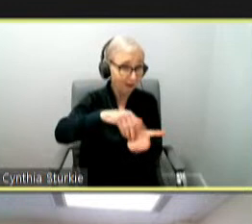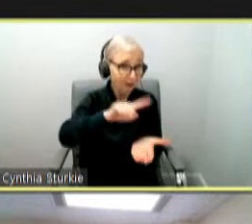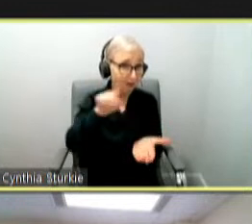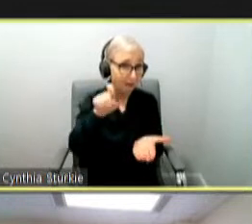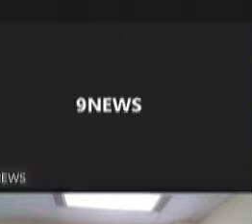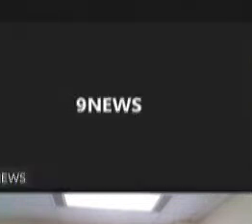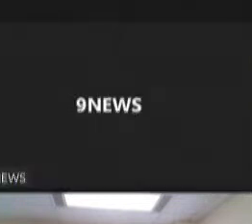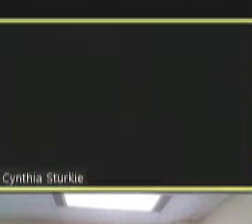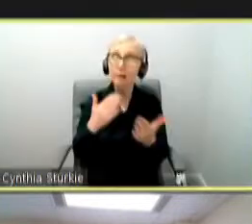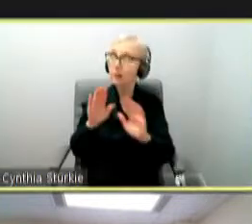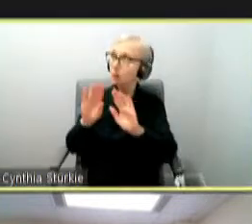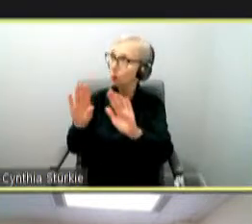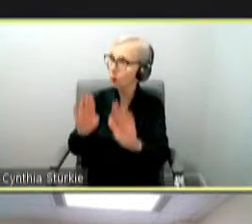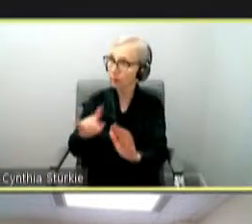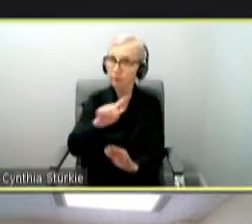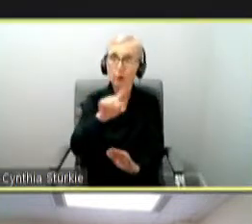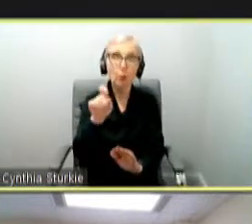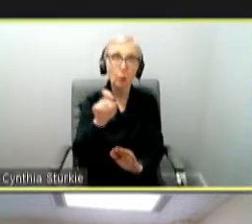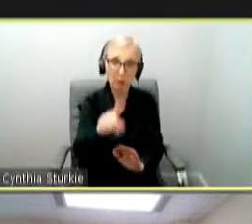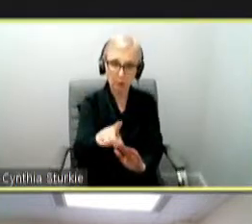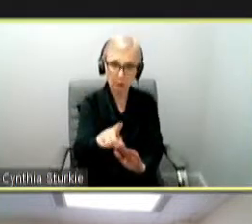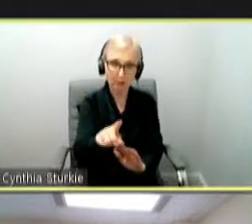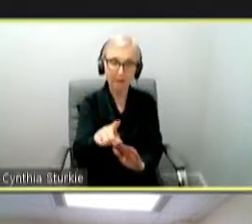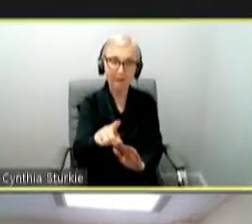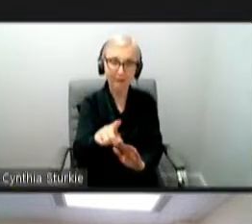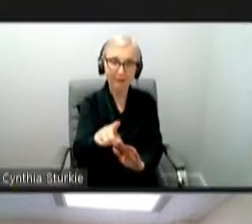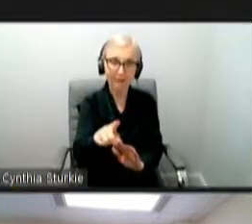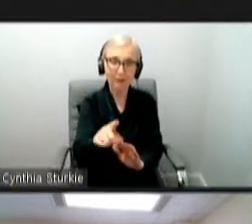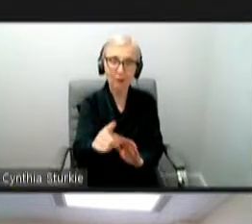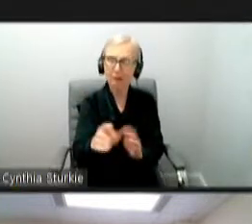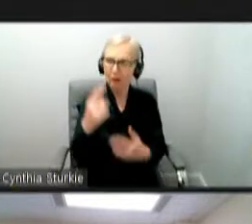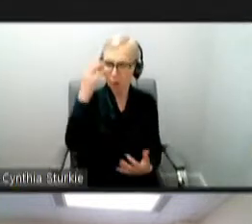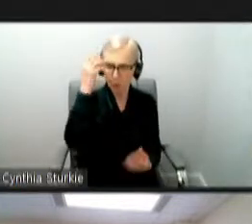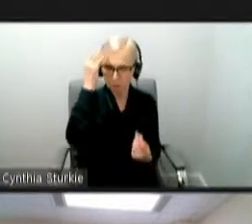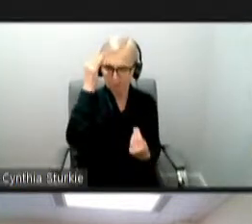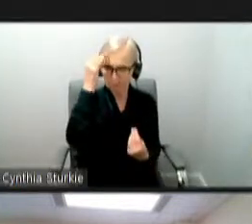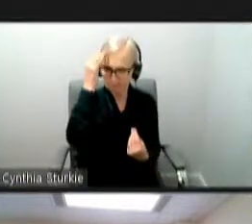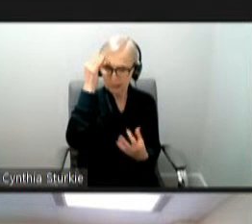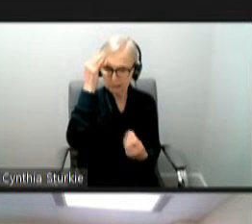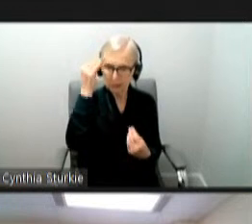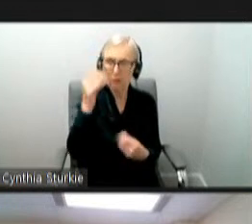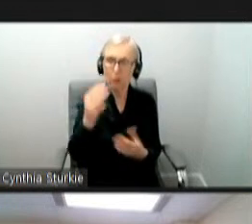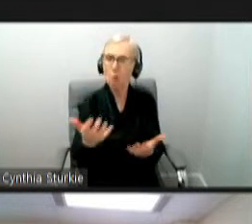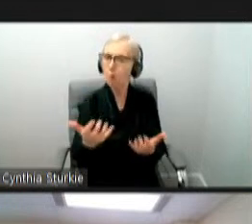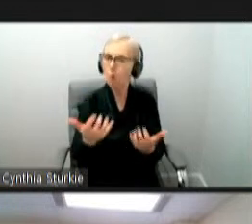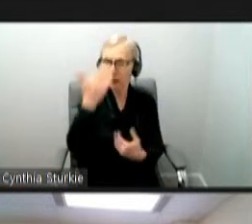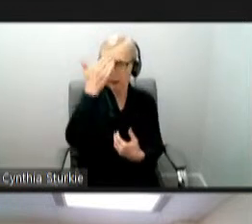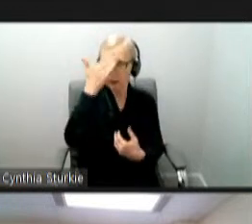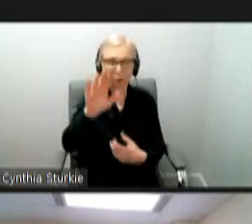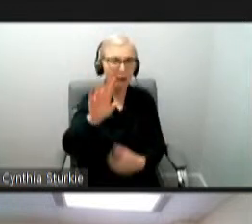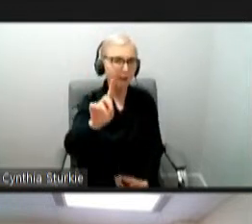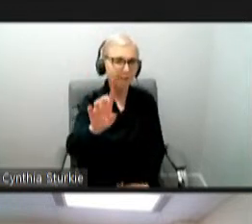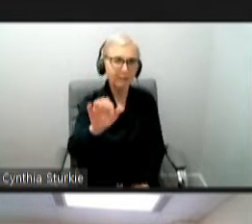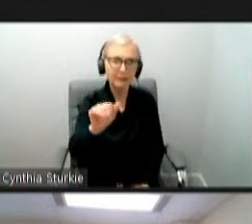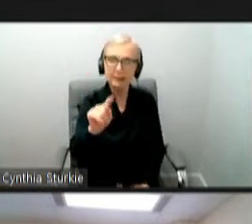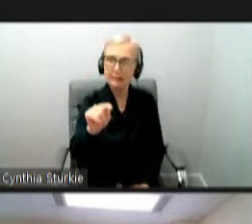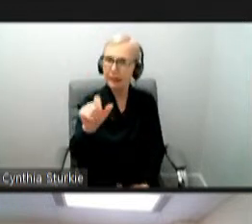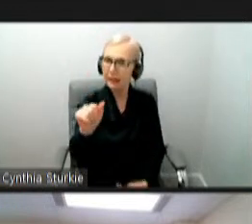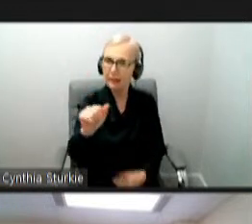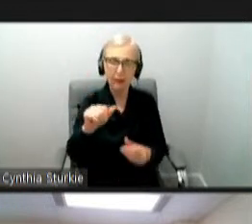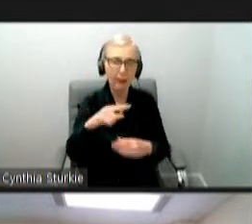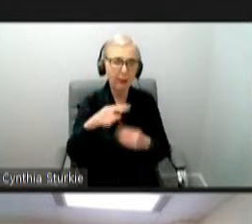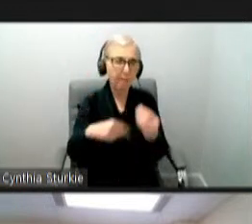Yes, that's a great question, and actually a question that we are asking right now as well. We don't have great data about